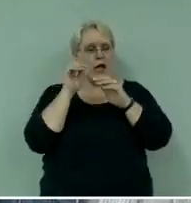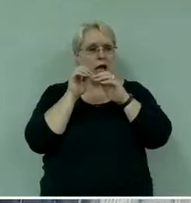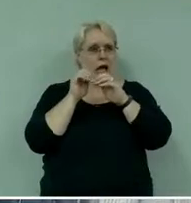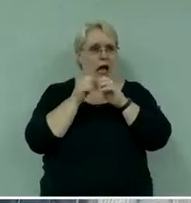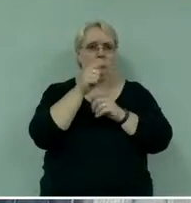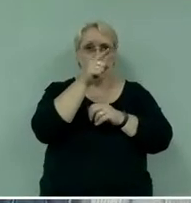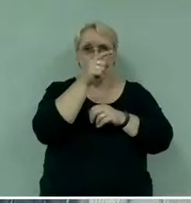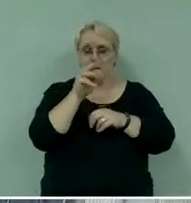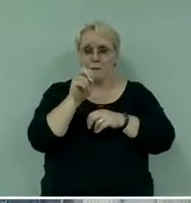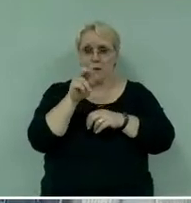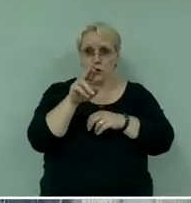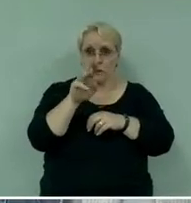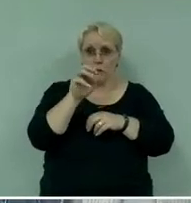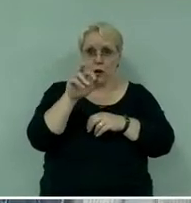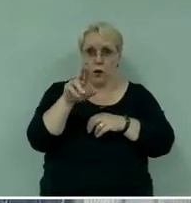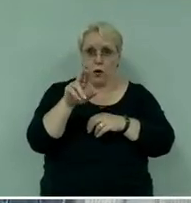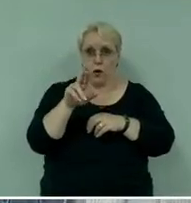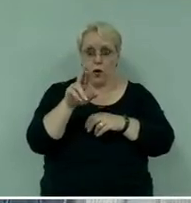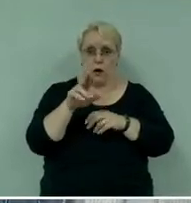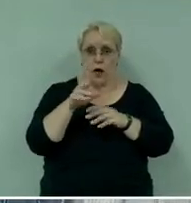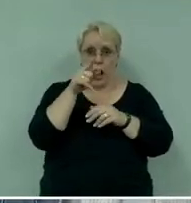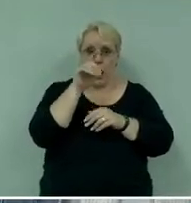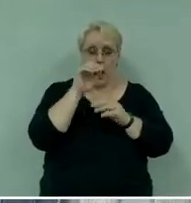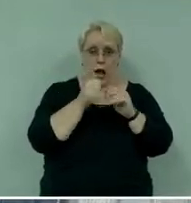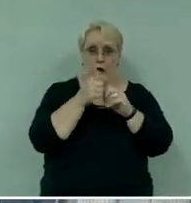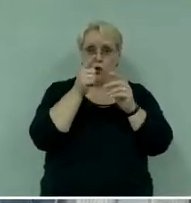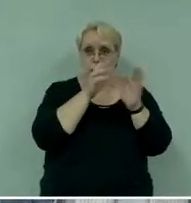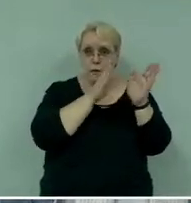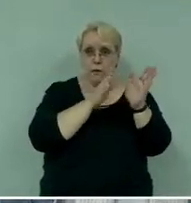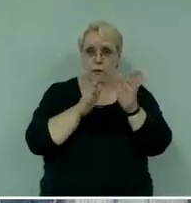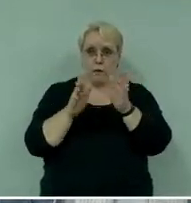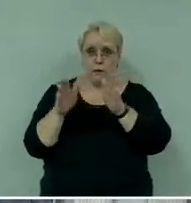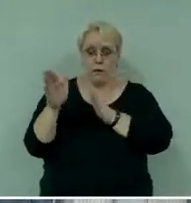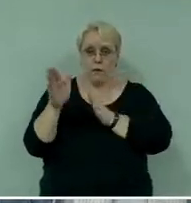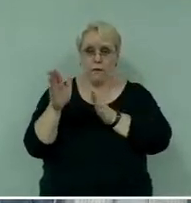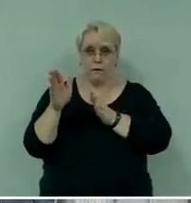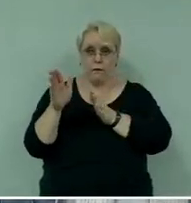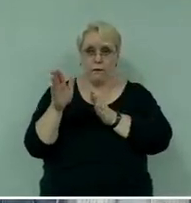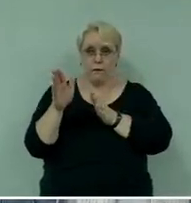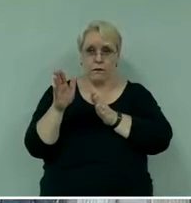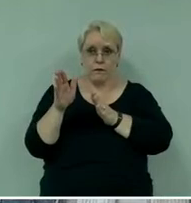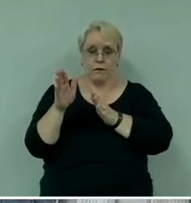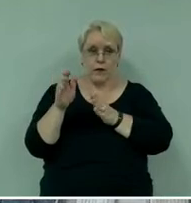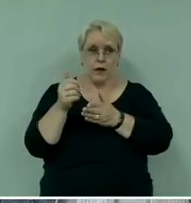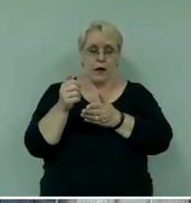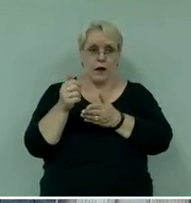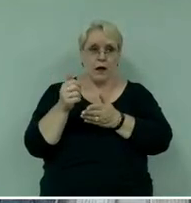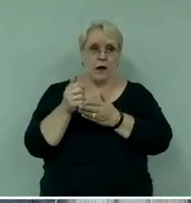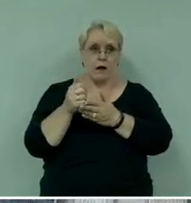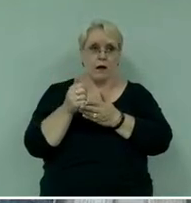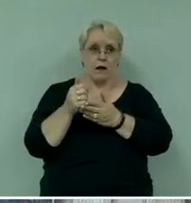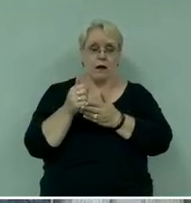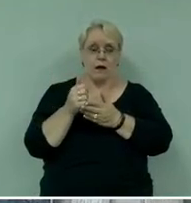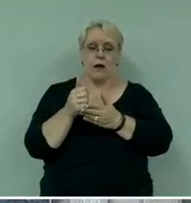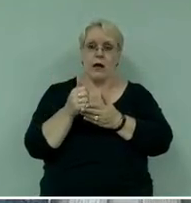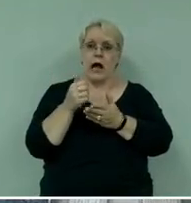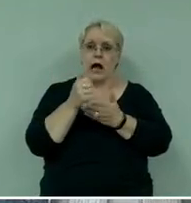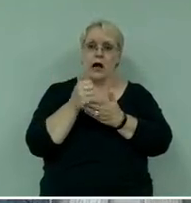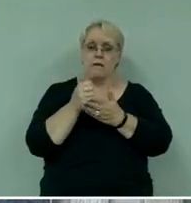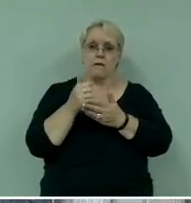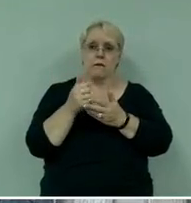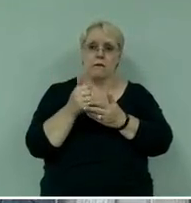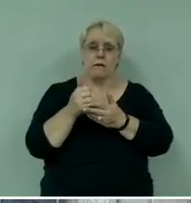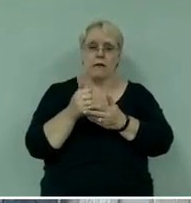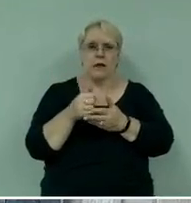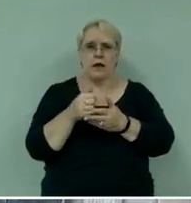you, Mr. Mayor, how do you plan on living all of the city of Hammond? How